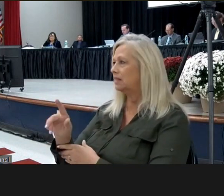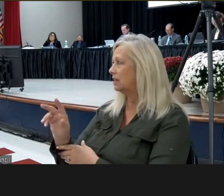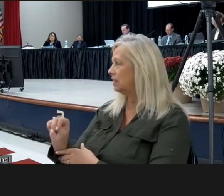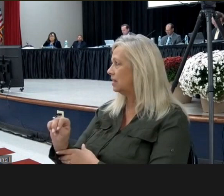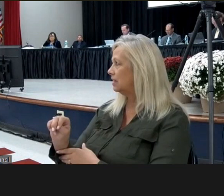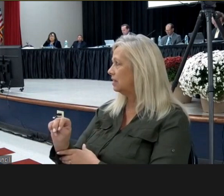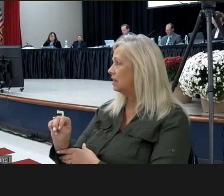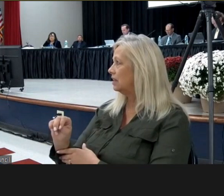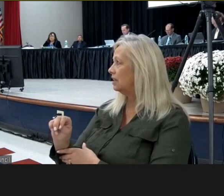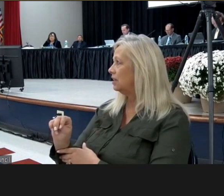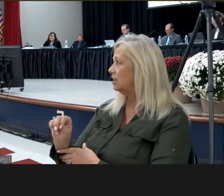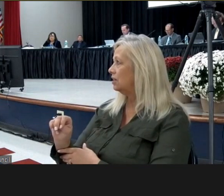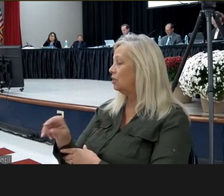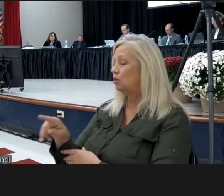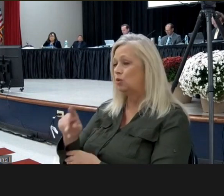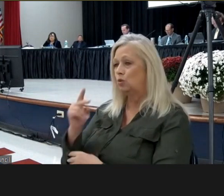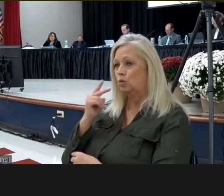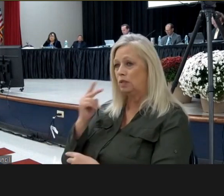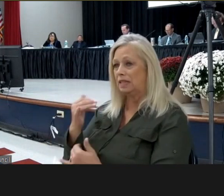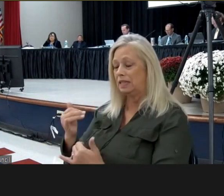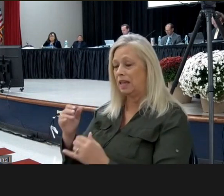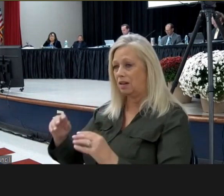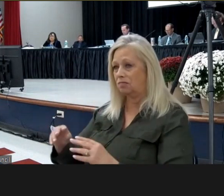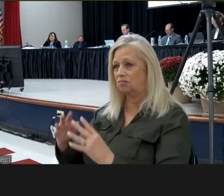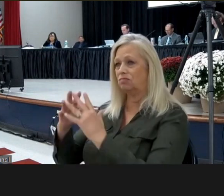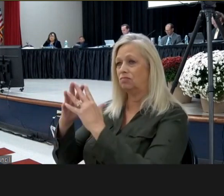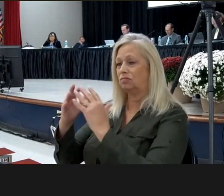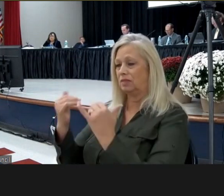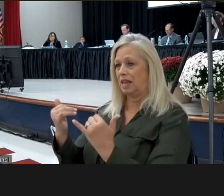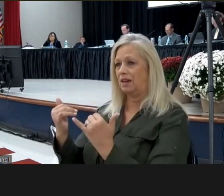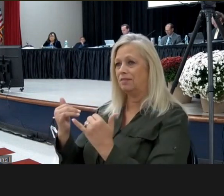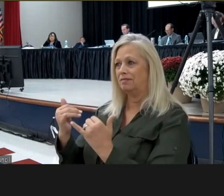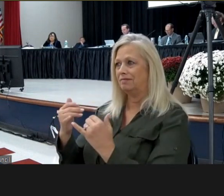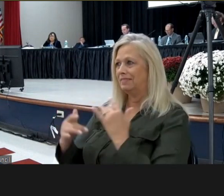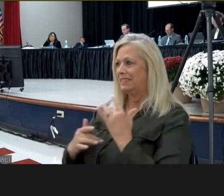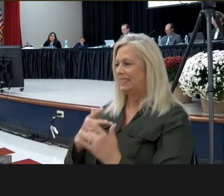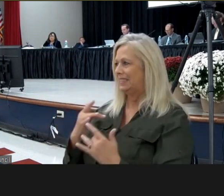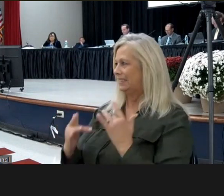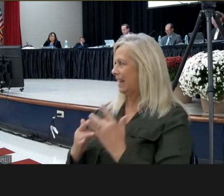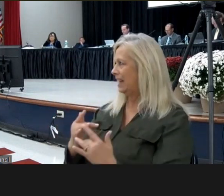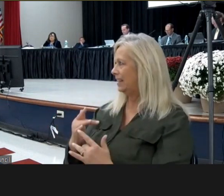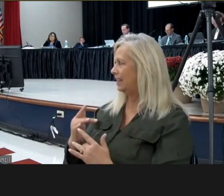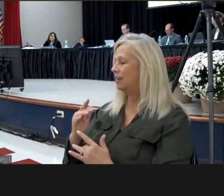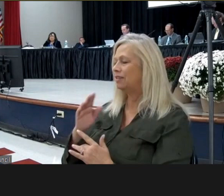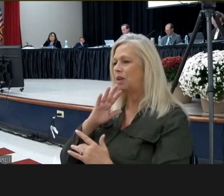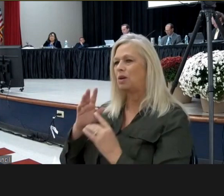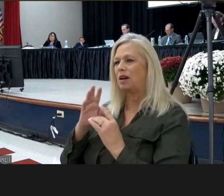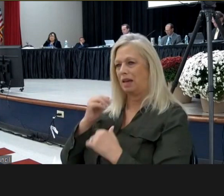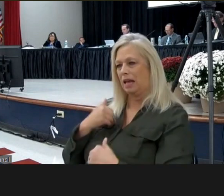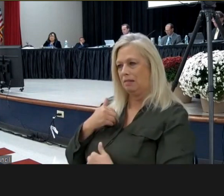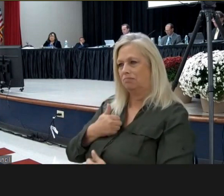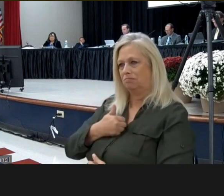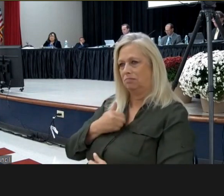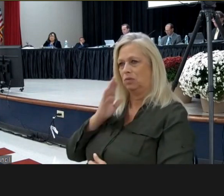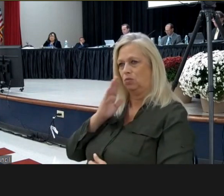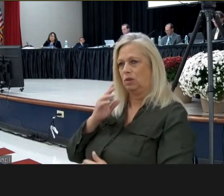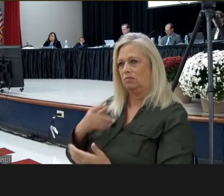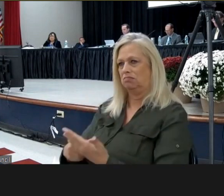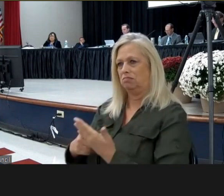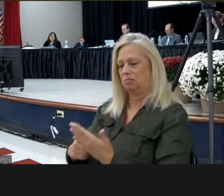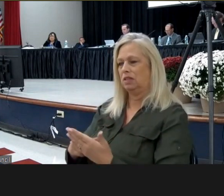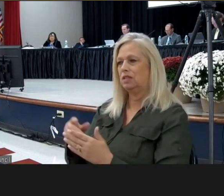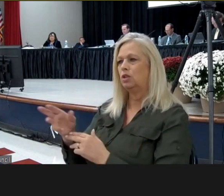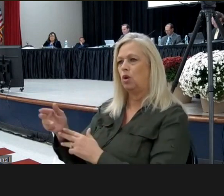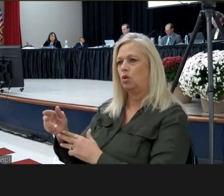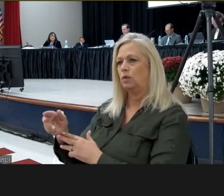already going up now, and that's really exciting to see. I'll talk about the hotel garage some, and then Harris